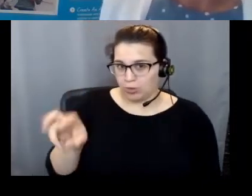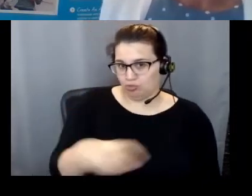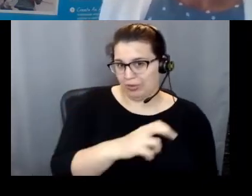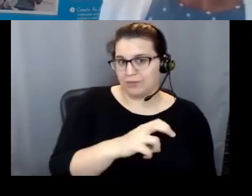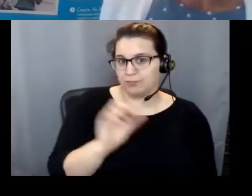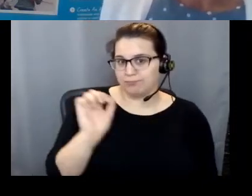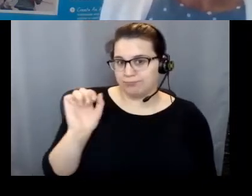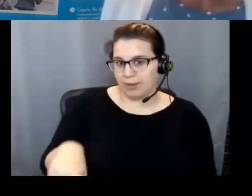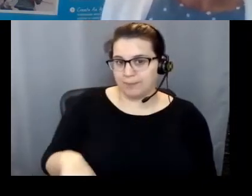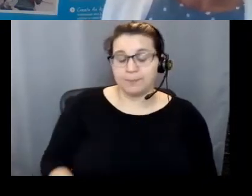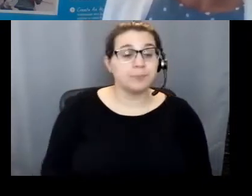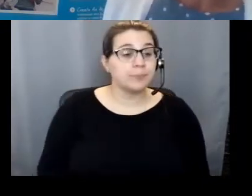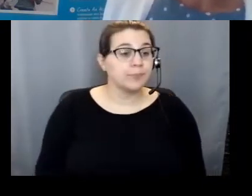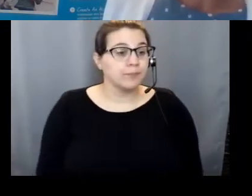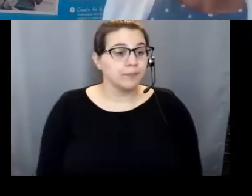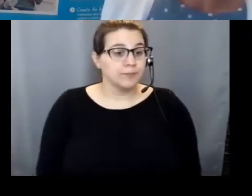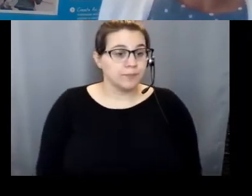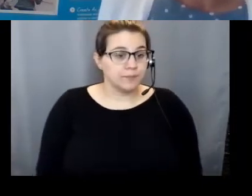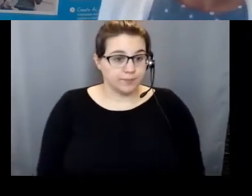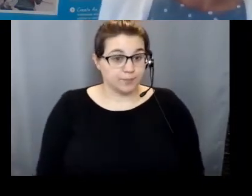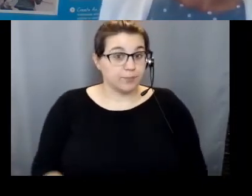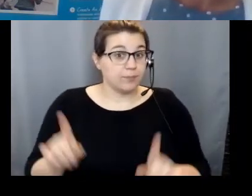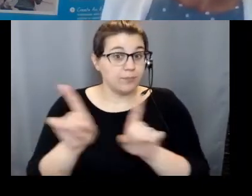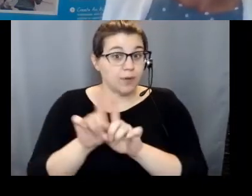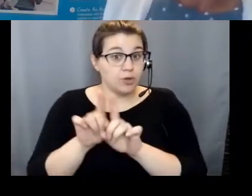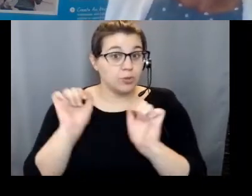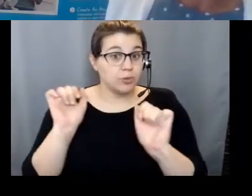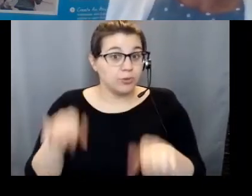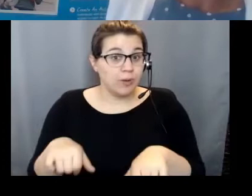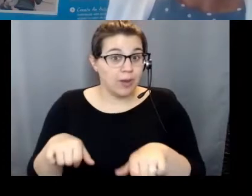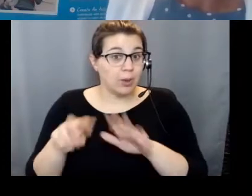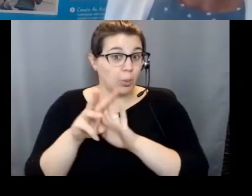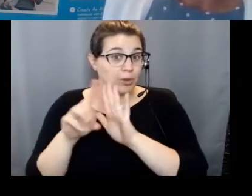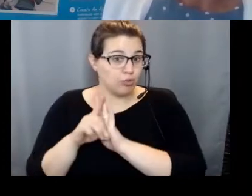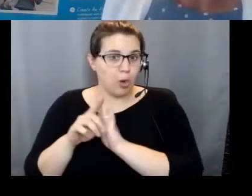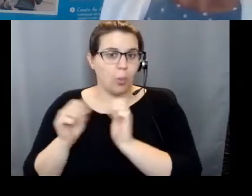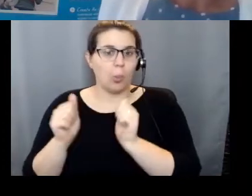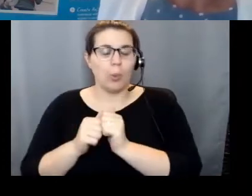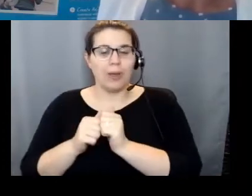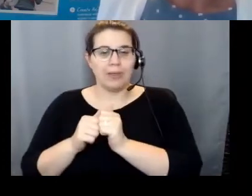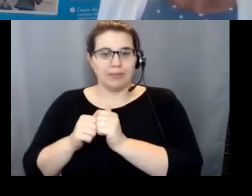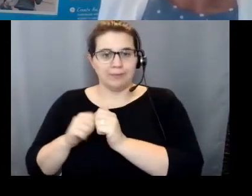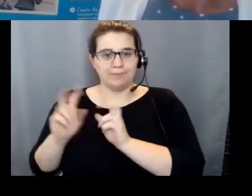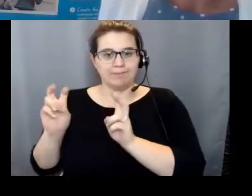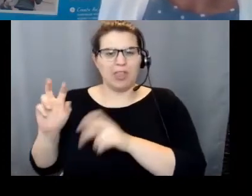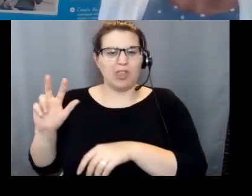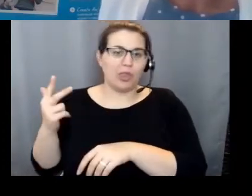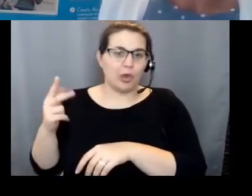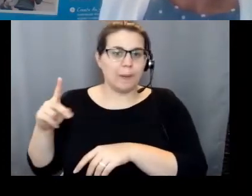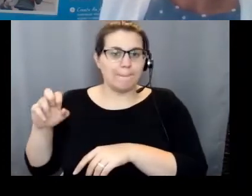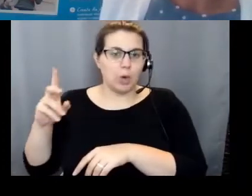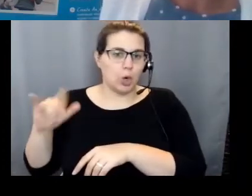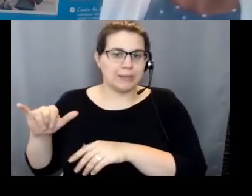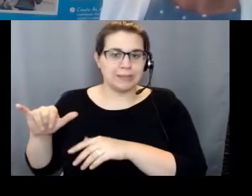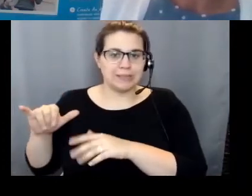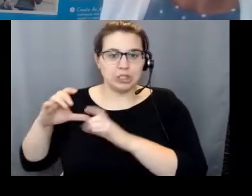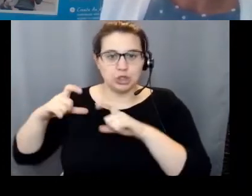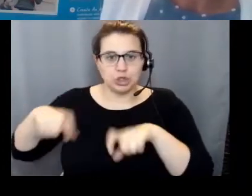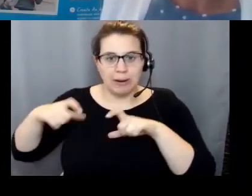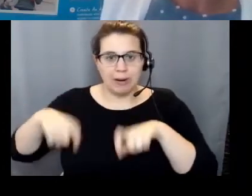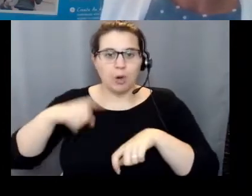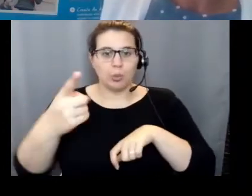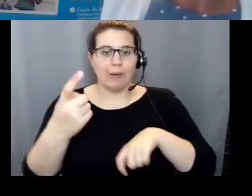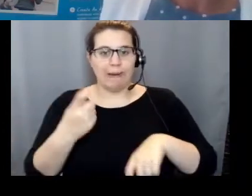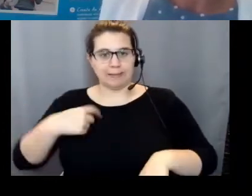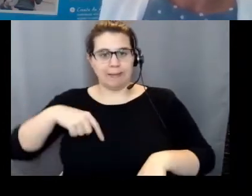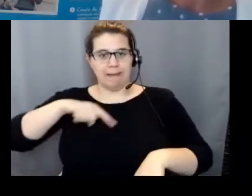account. You can also make the withdrawals with a third-party check in which you request a Stable Program Manager to issue